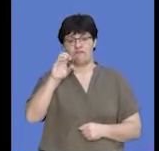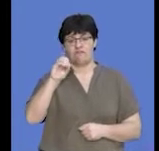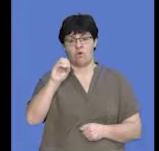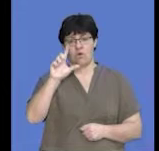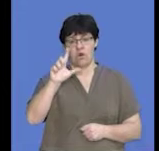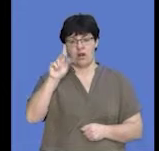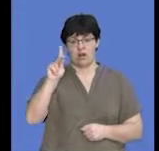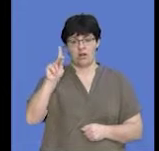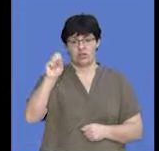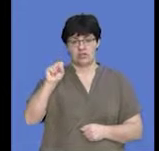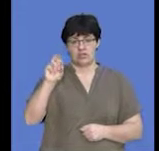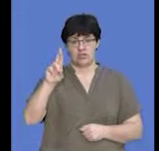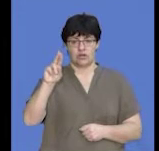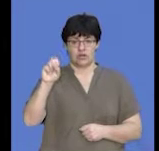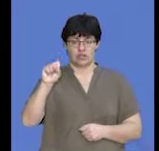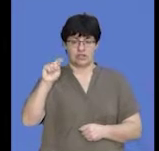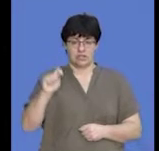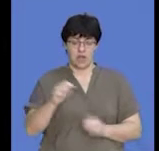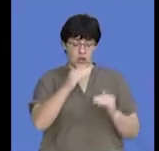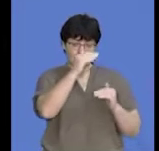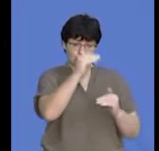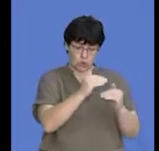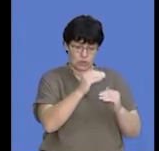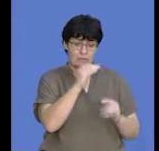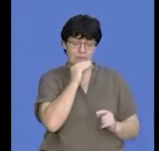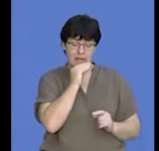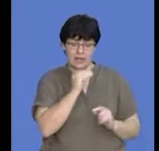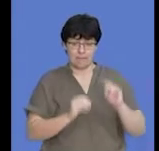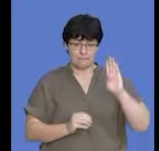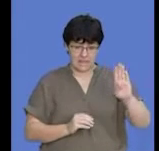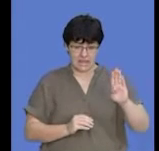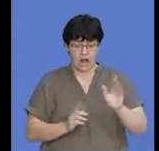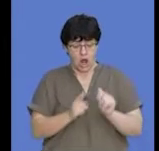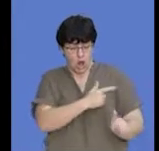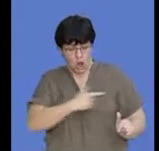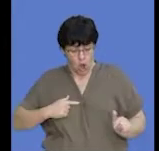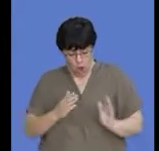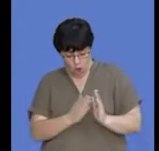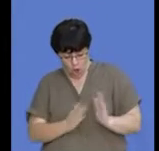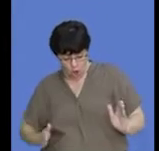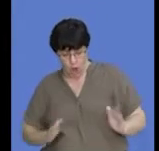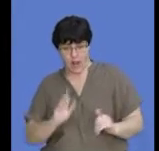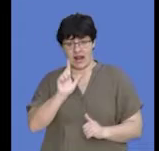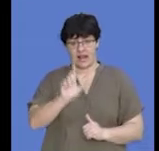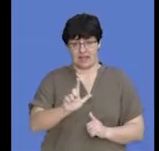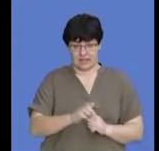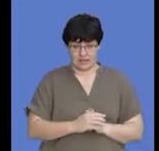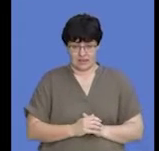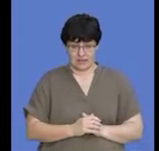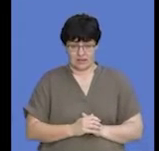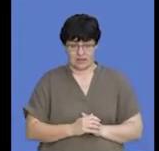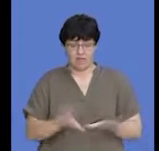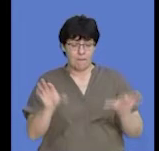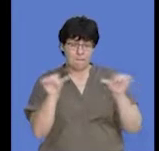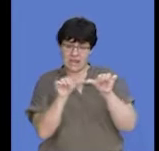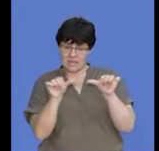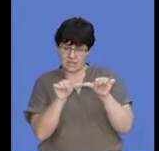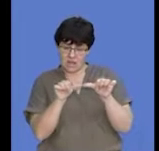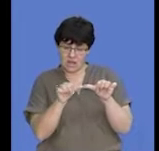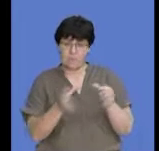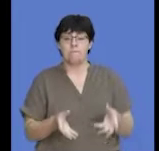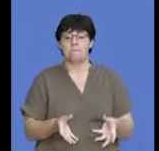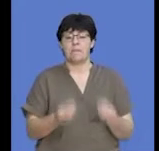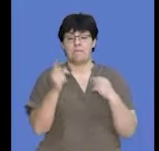Always remember that your shortest side is the breadth and your longer side is the length. Upon measuring, I get